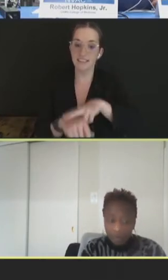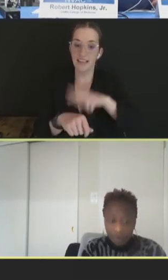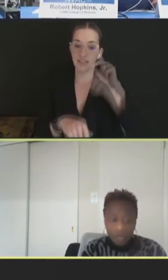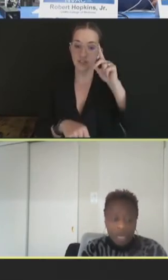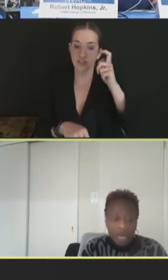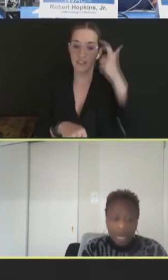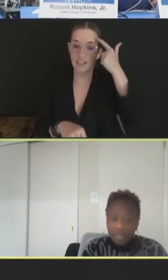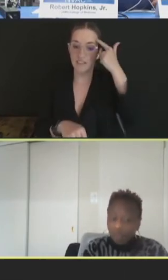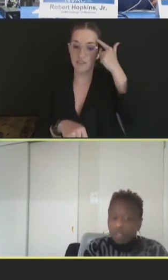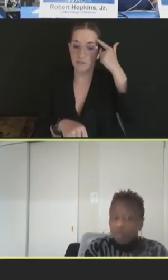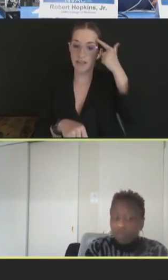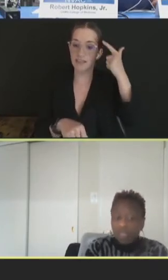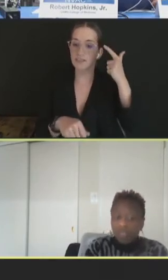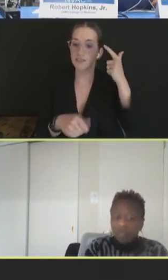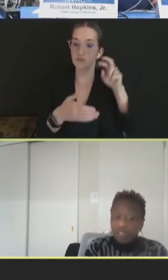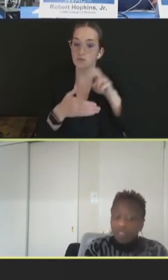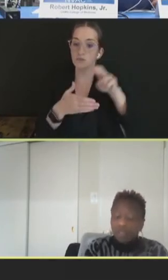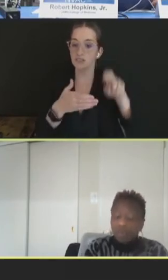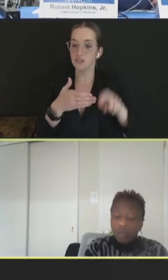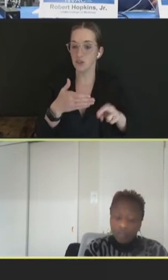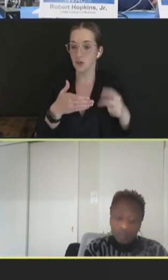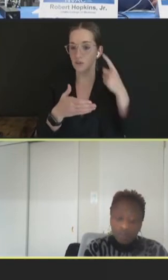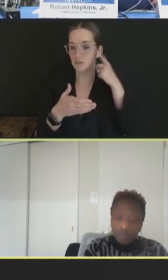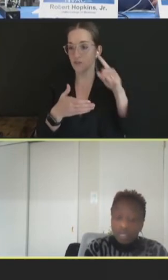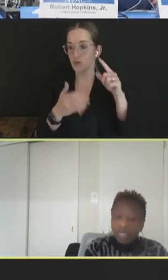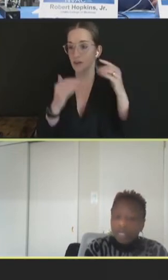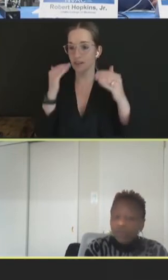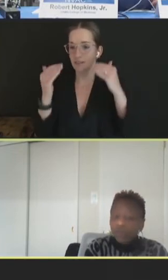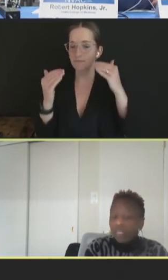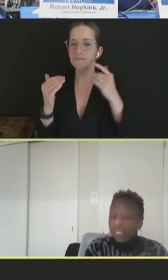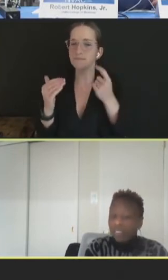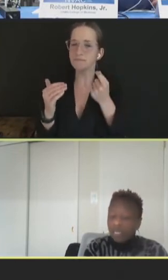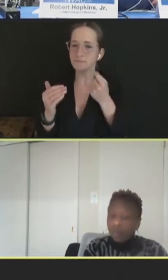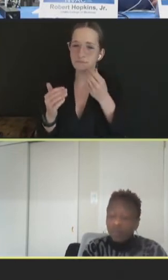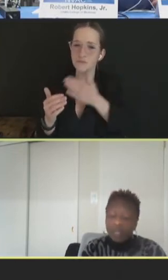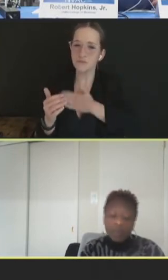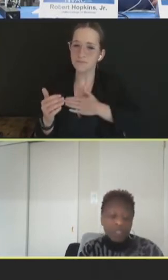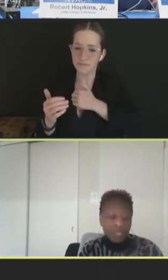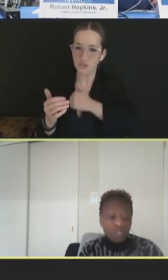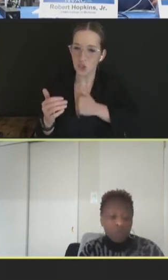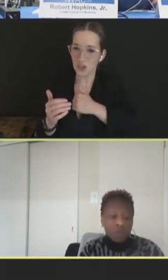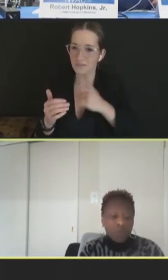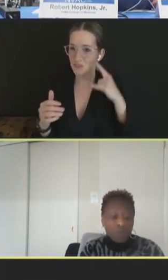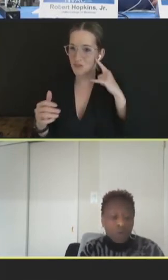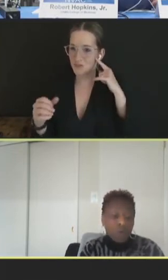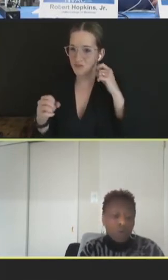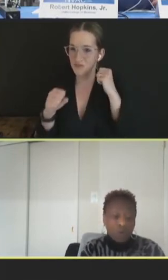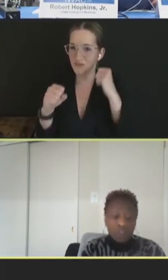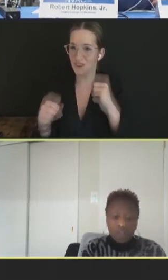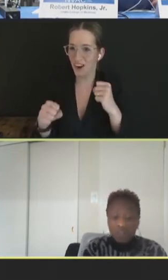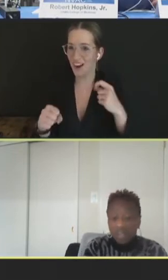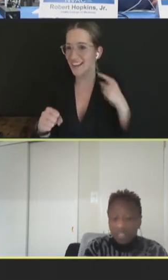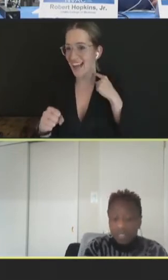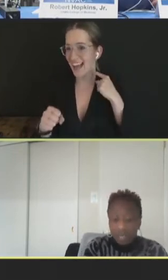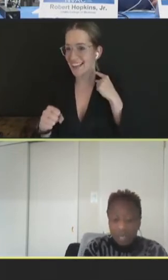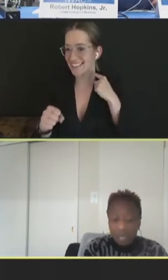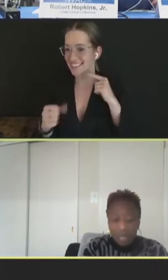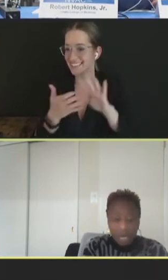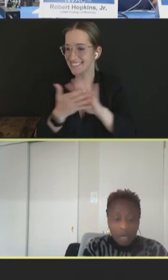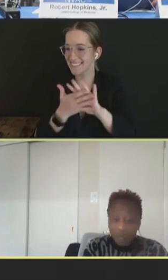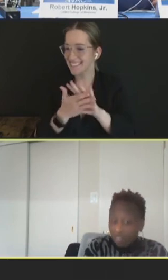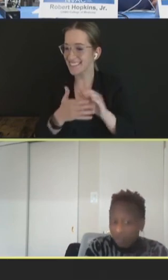Act, GIPR adult commuter immunization measure to align with the ACIP recommendation for pneumococcal conjugate